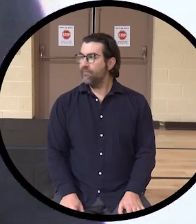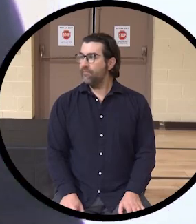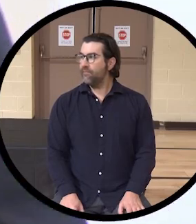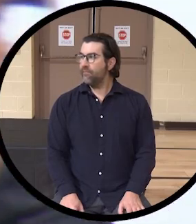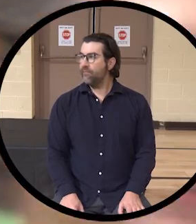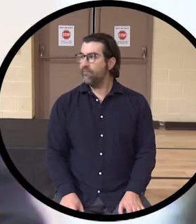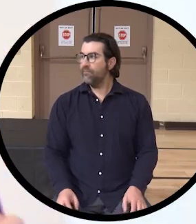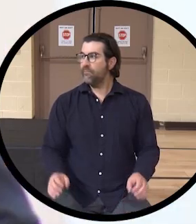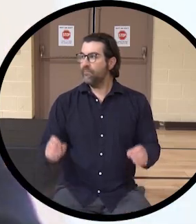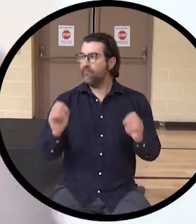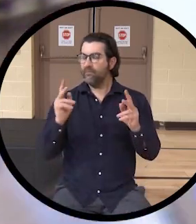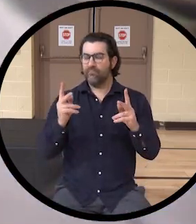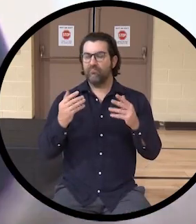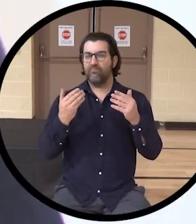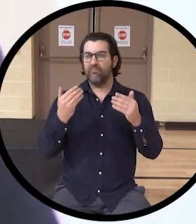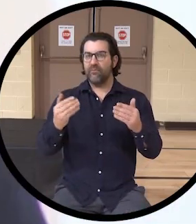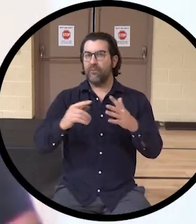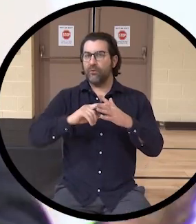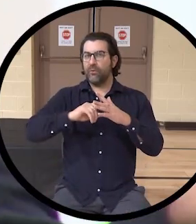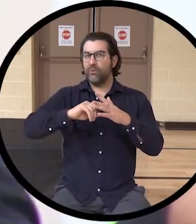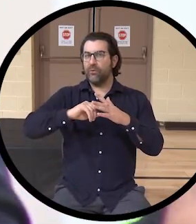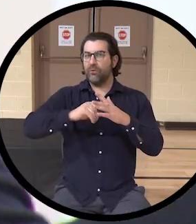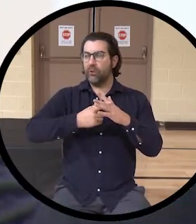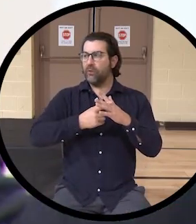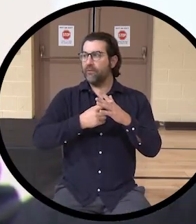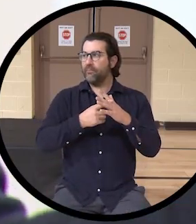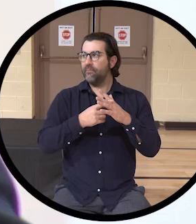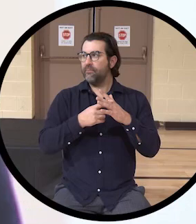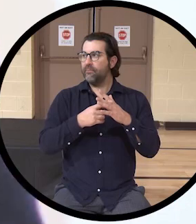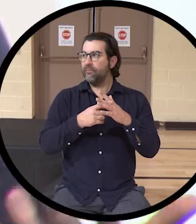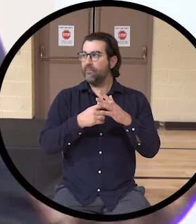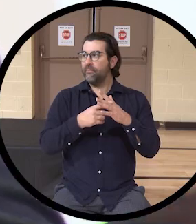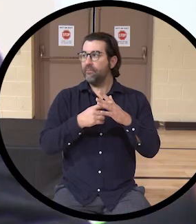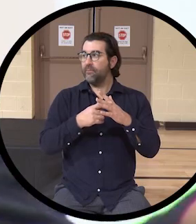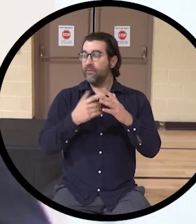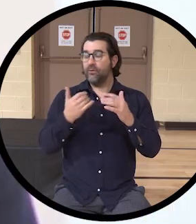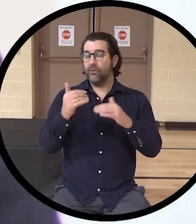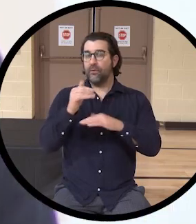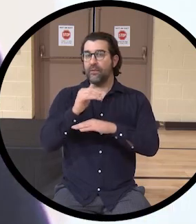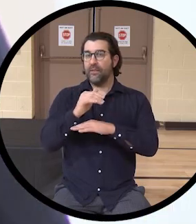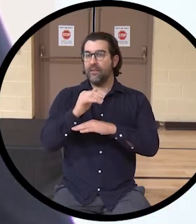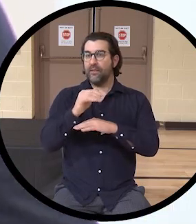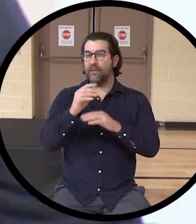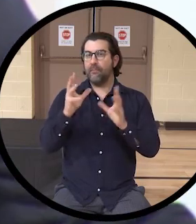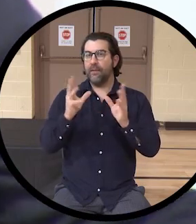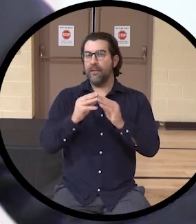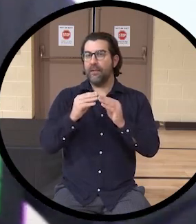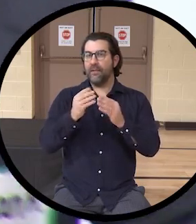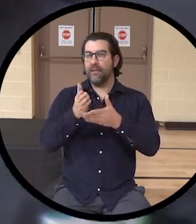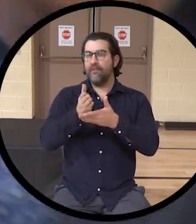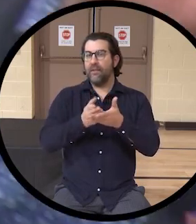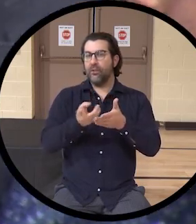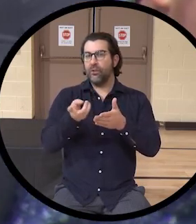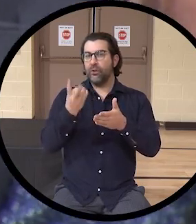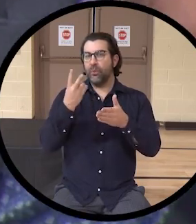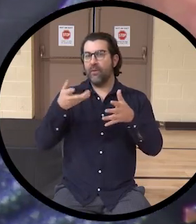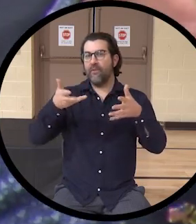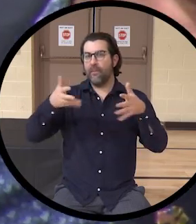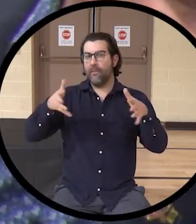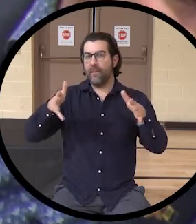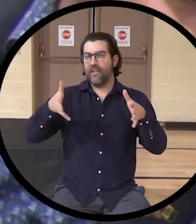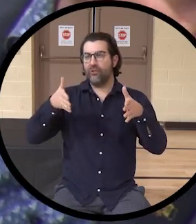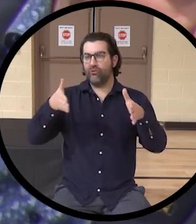All right, so we're going to go ahead and get started. Again, meeting tonight is about Stanton Ave, Complete Street, Phase 2. Do